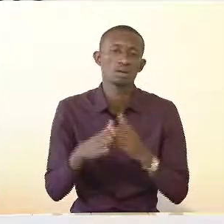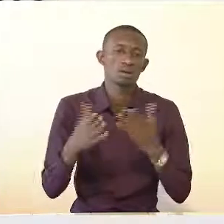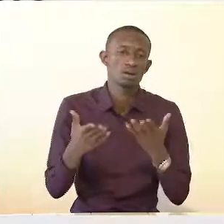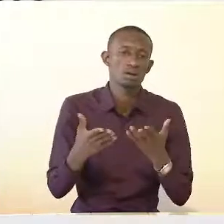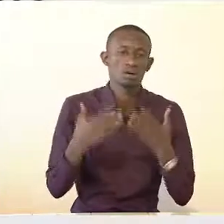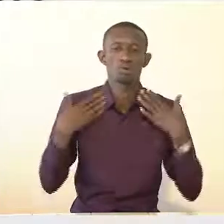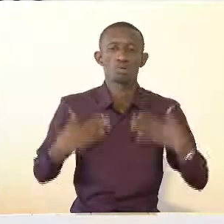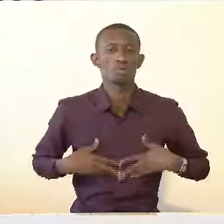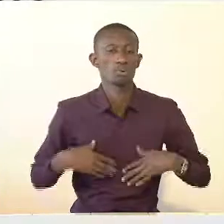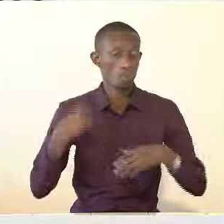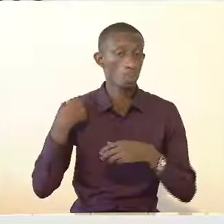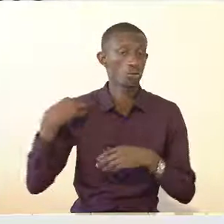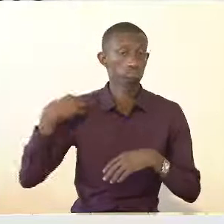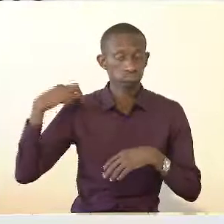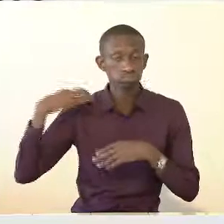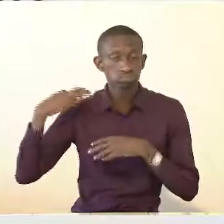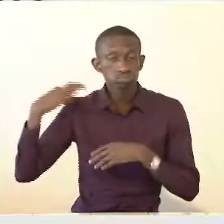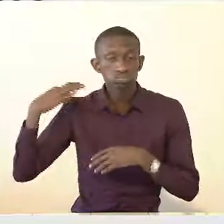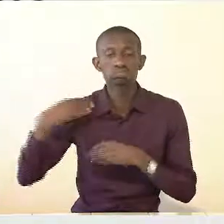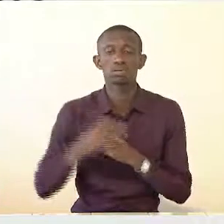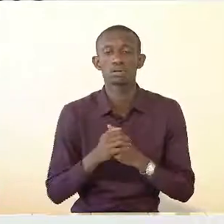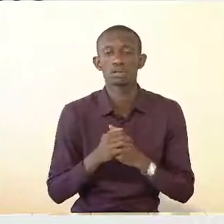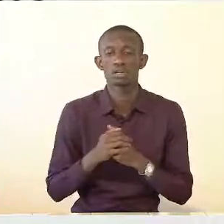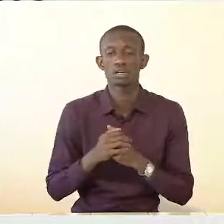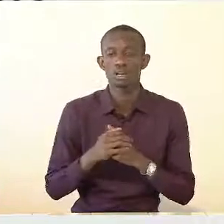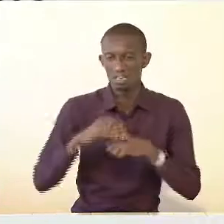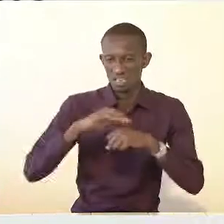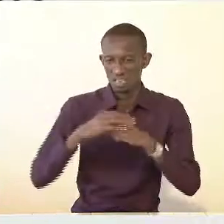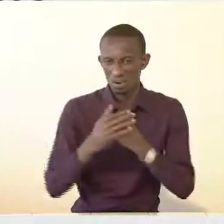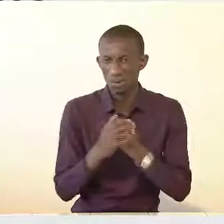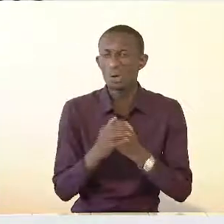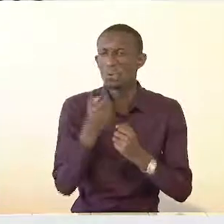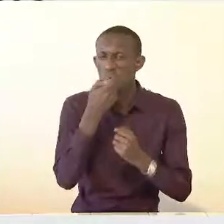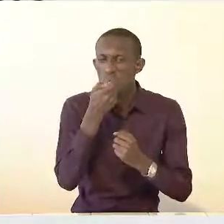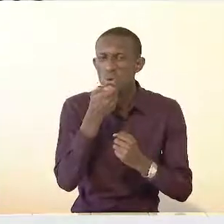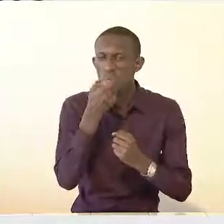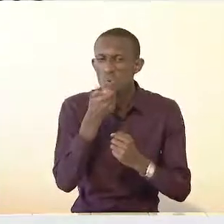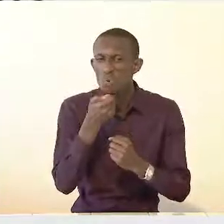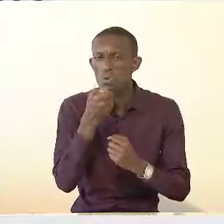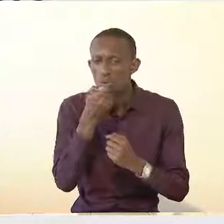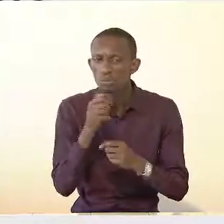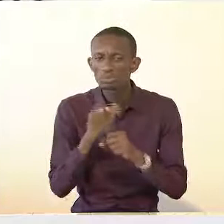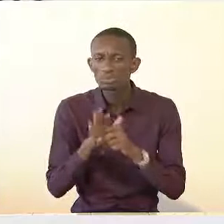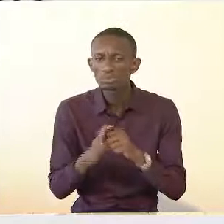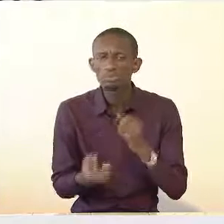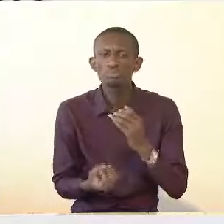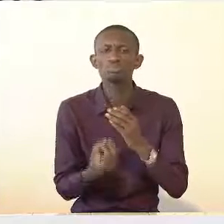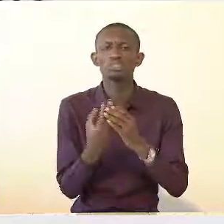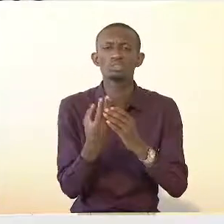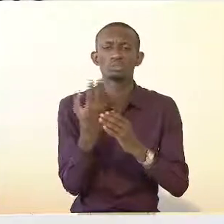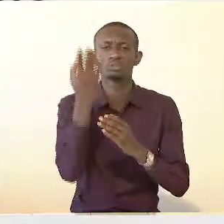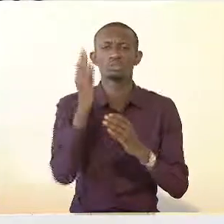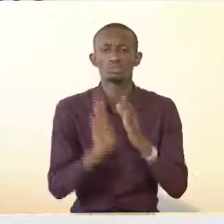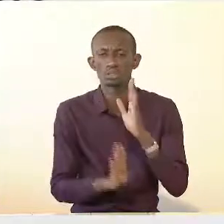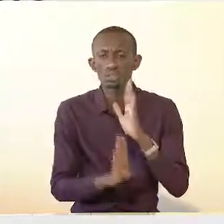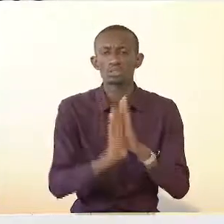muscles generate the heat which is absorbed by the blood and carried out and carried around the rest of the body. So it